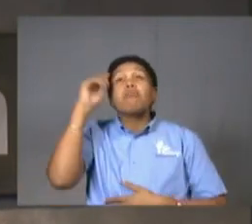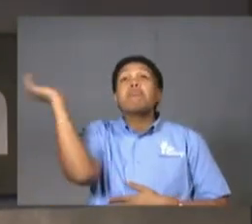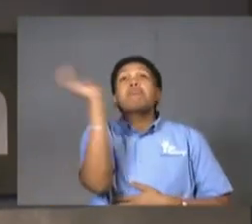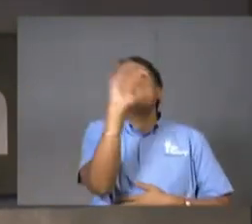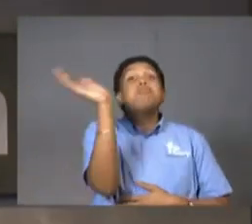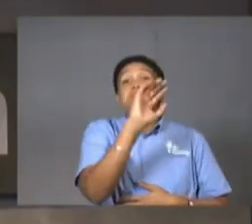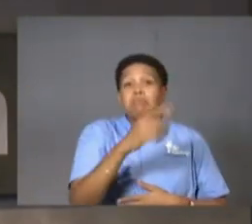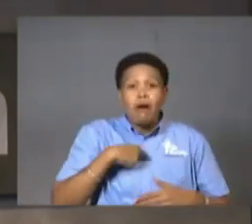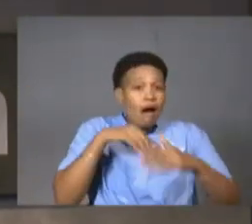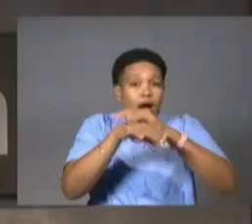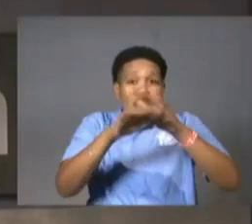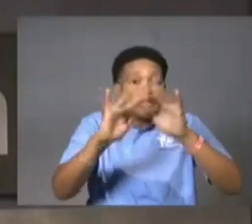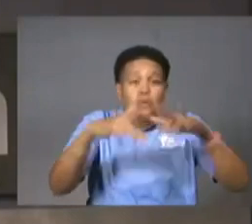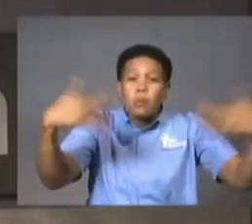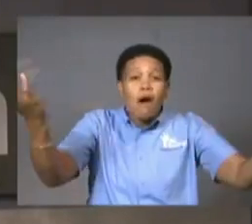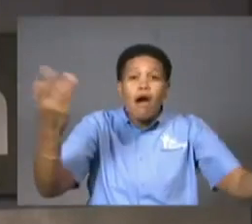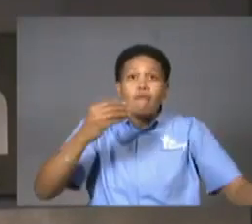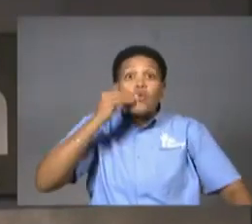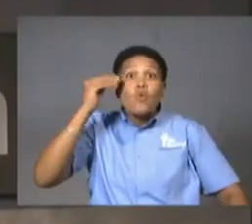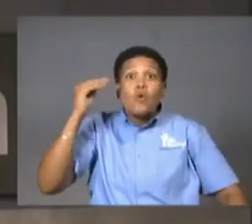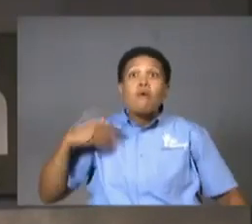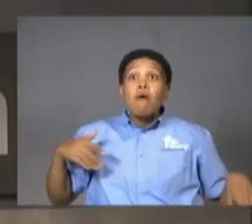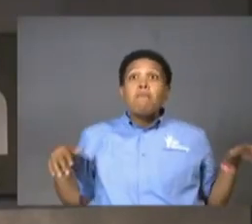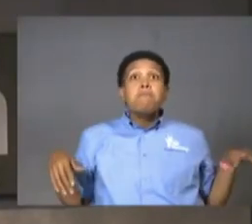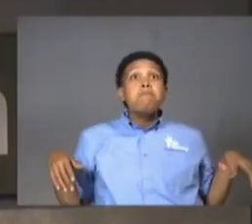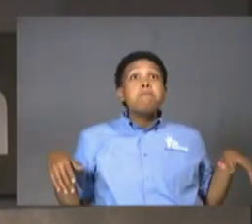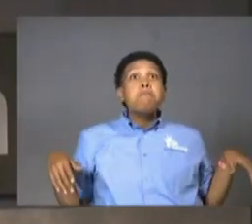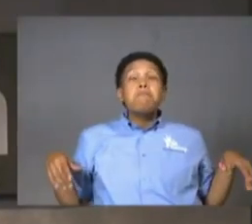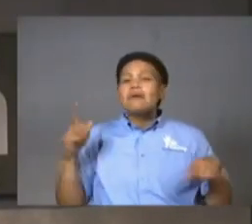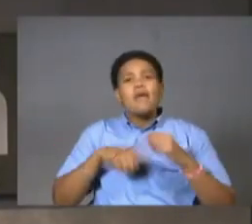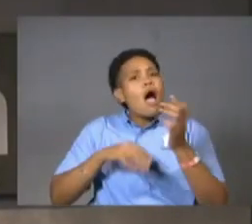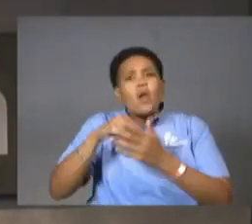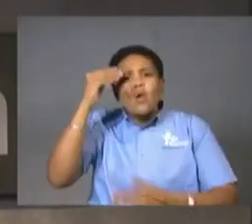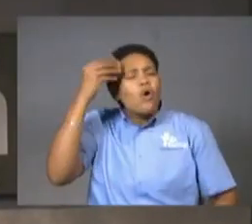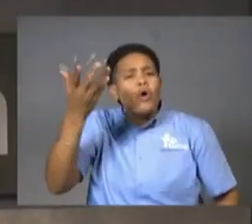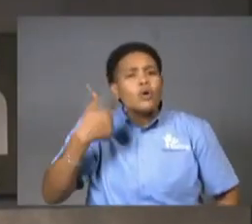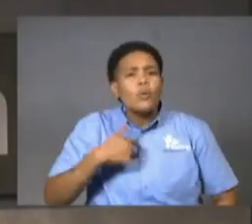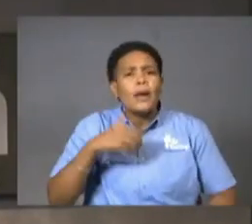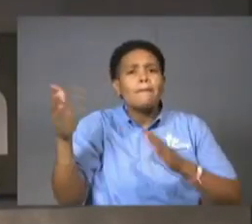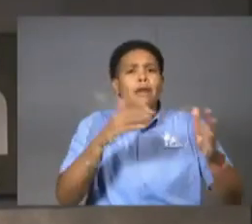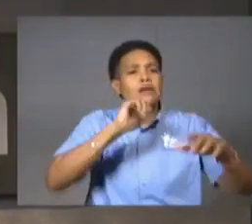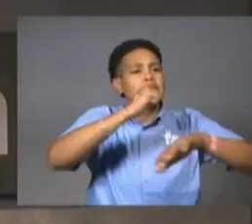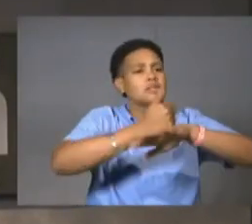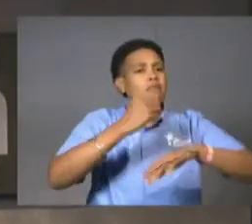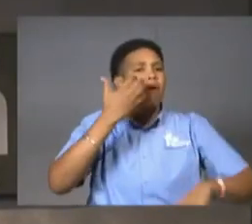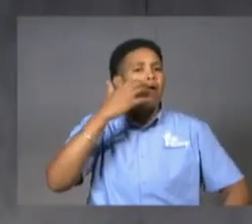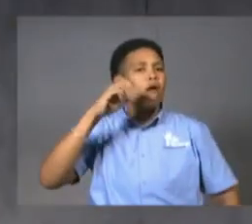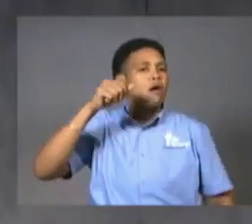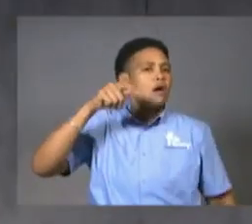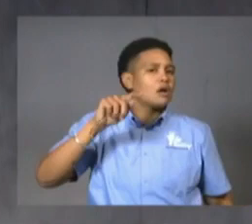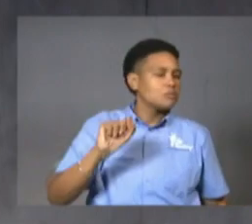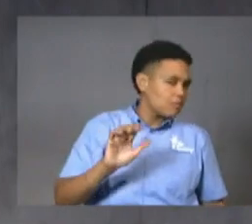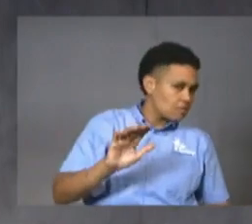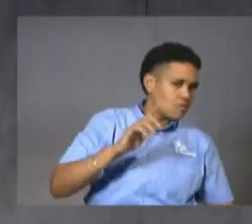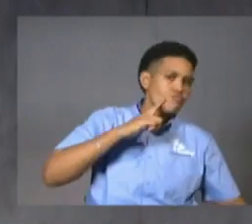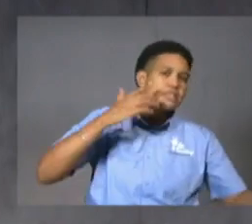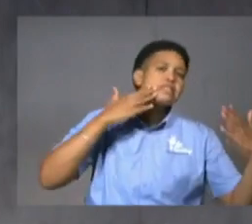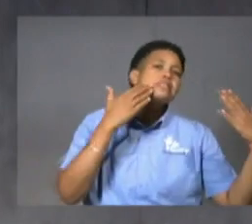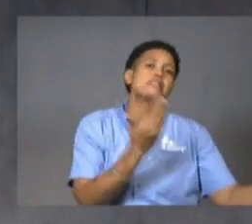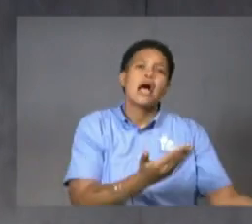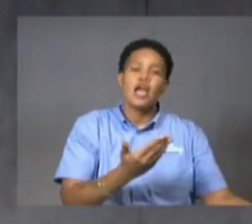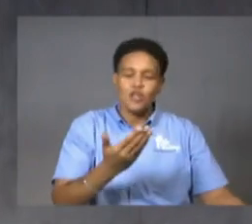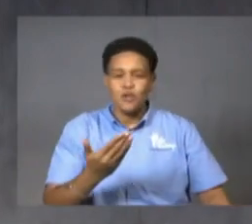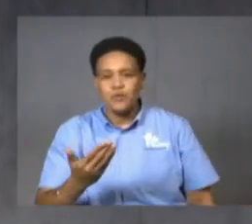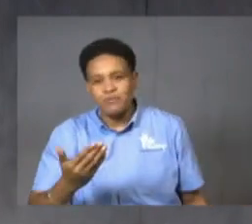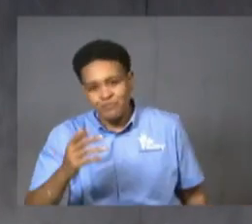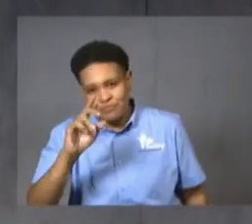can't participate in learning via the internet. We plan to put hotspots. Thank you very much, Mr. Golding. Let's have Dr. Clark